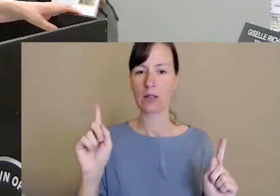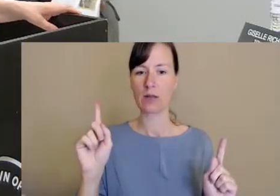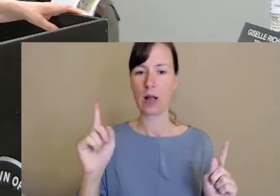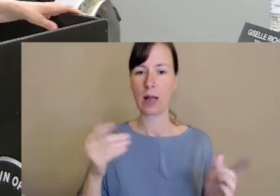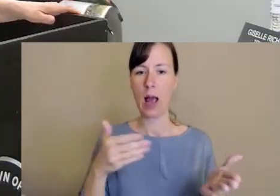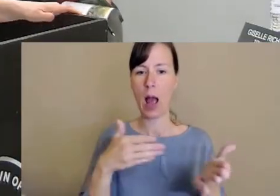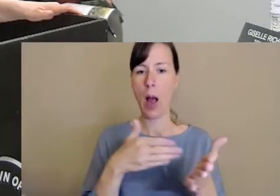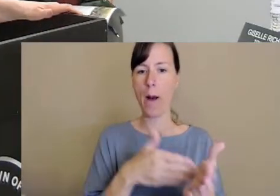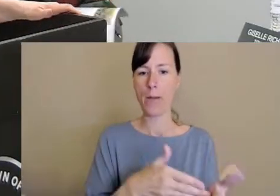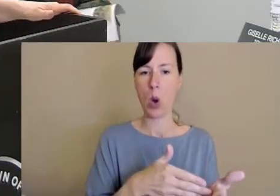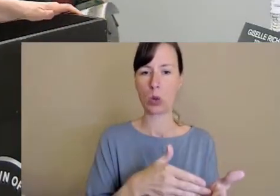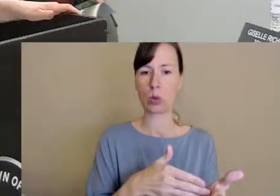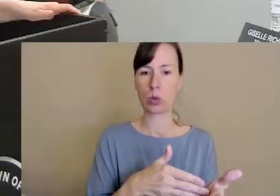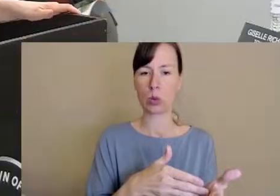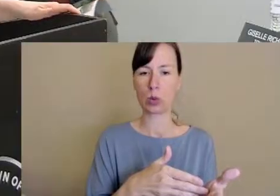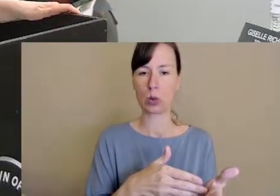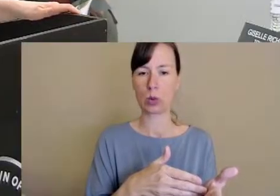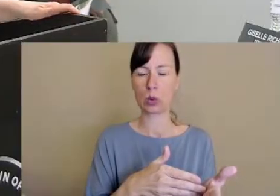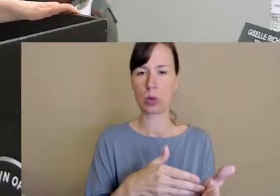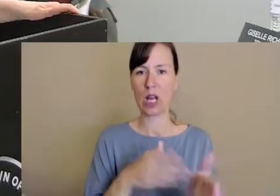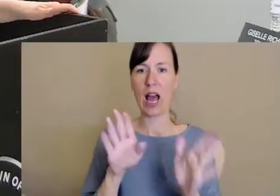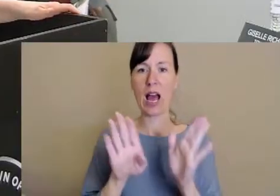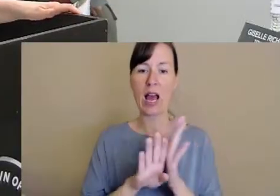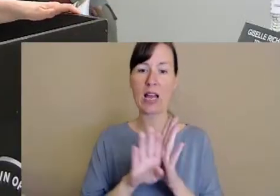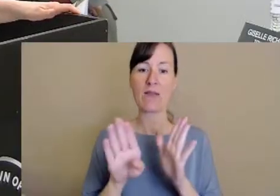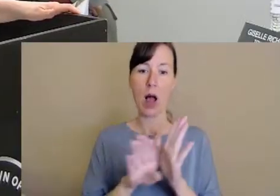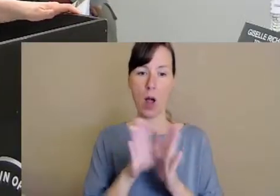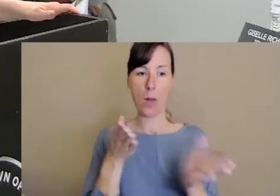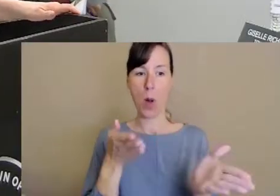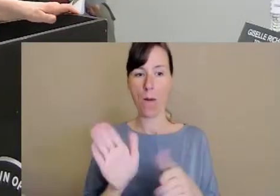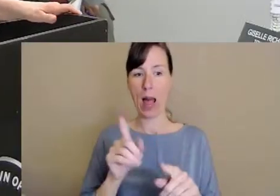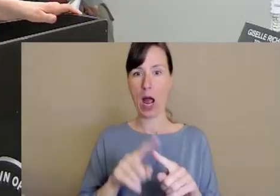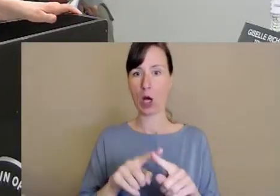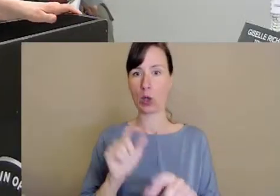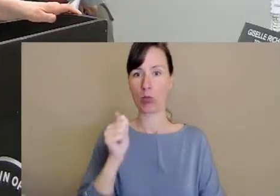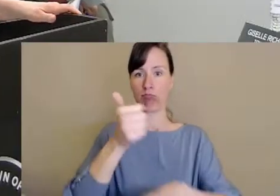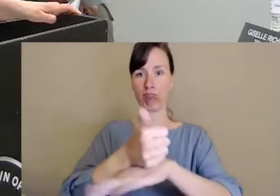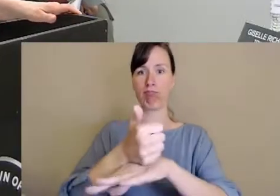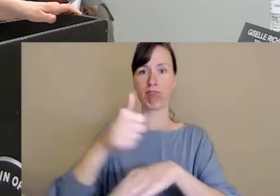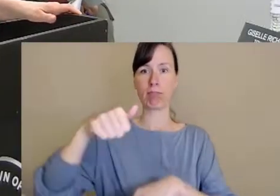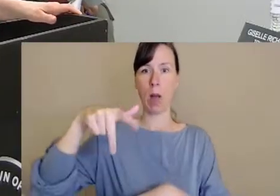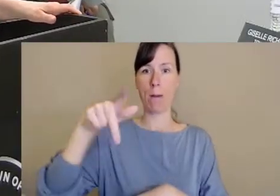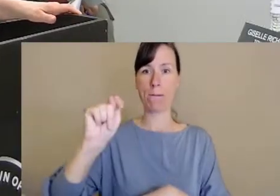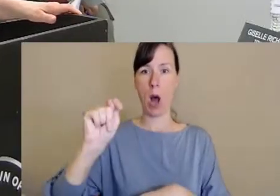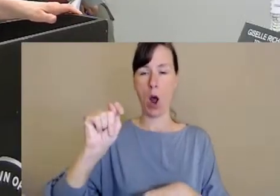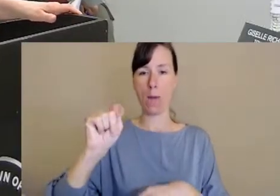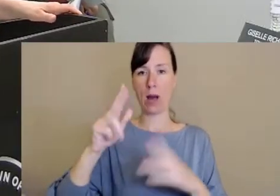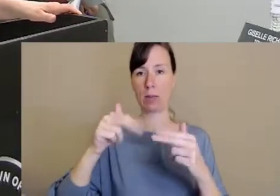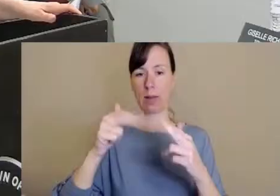a developer's plan to build an apartment complex on the 6